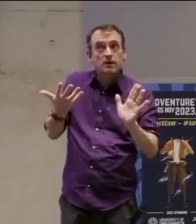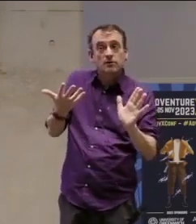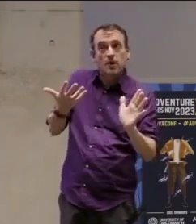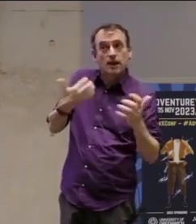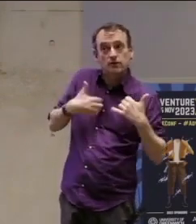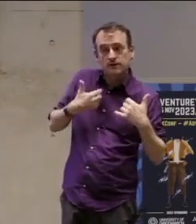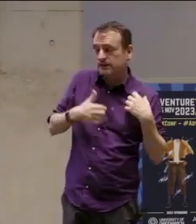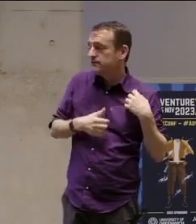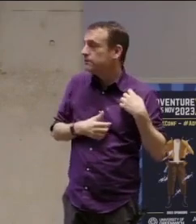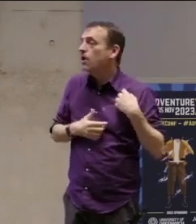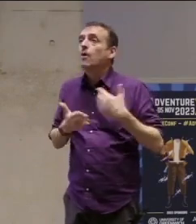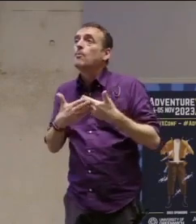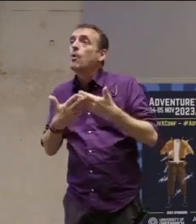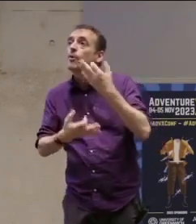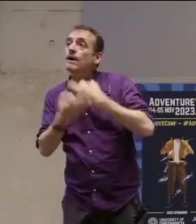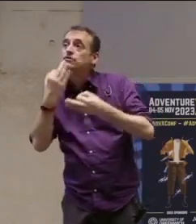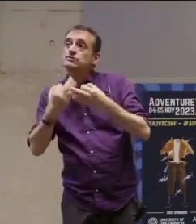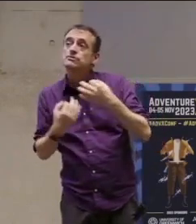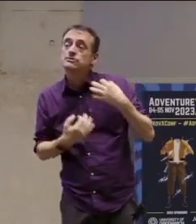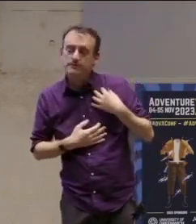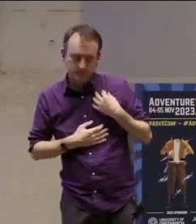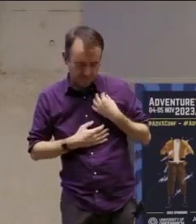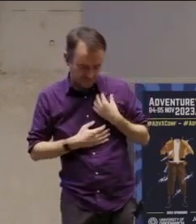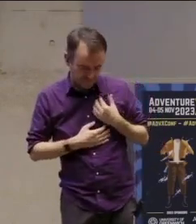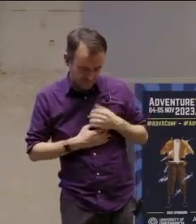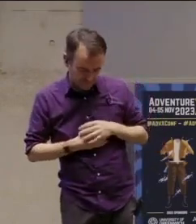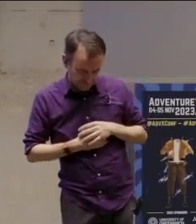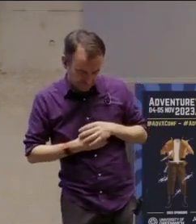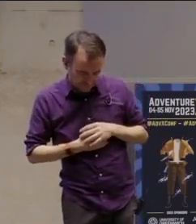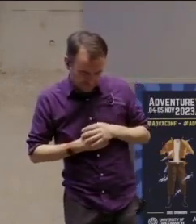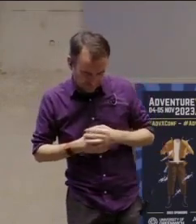Anyone have any questions? Oh, okay, we got a few questions back there.